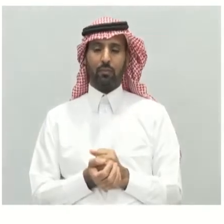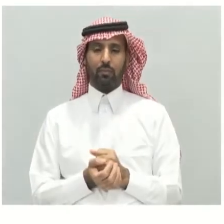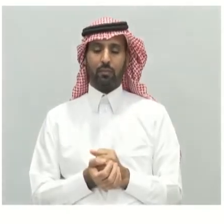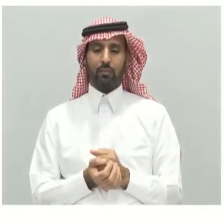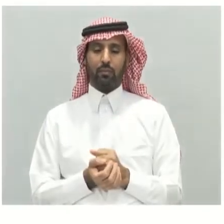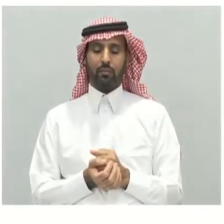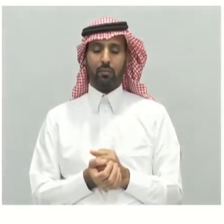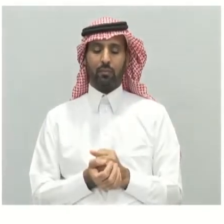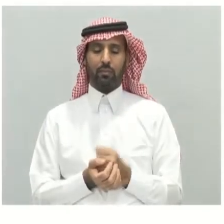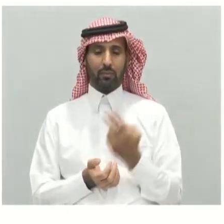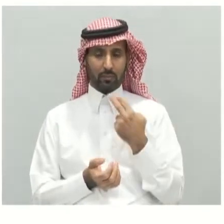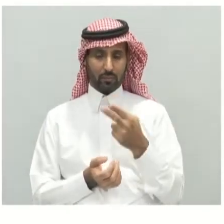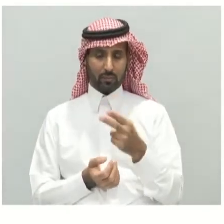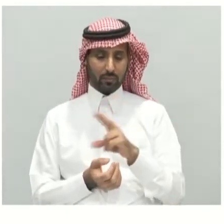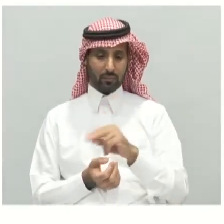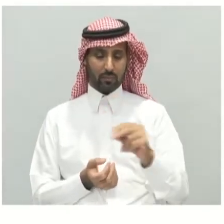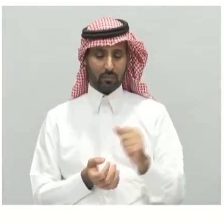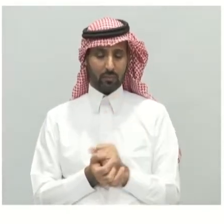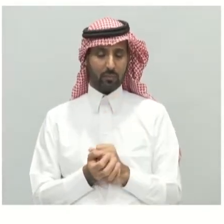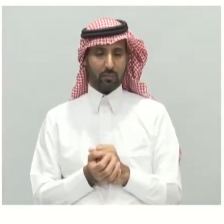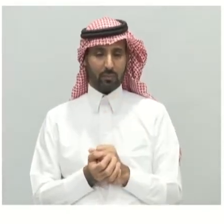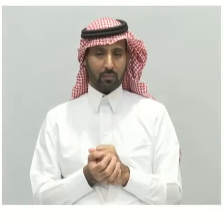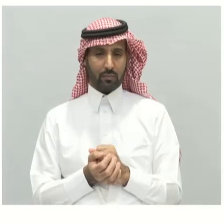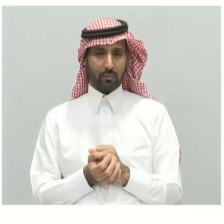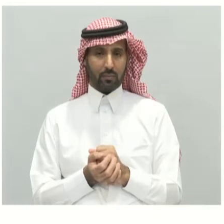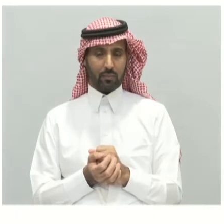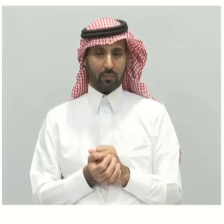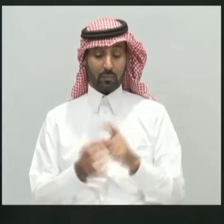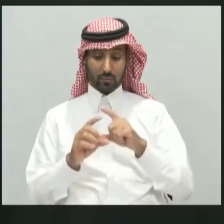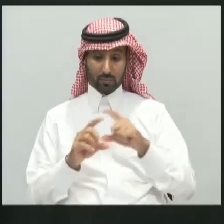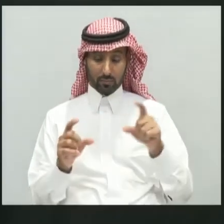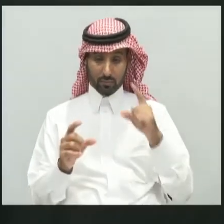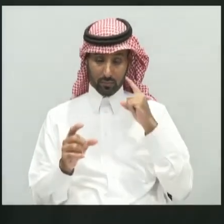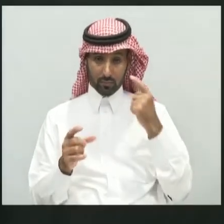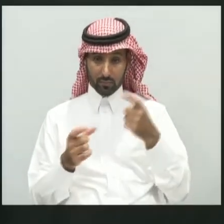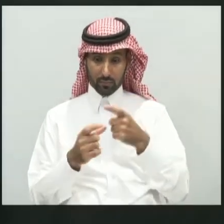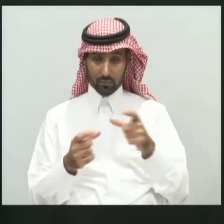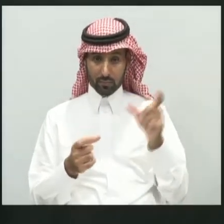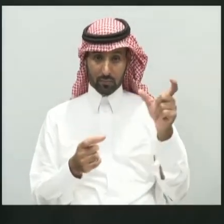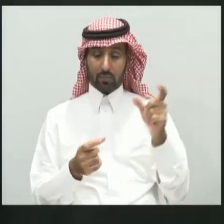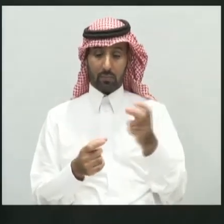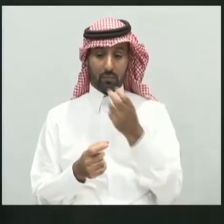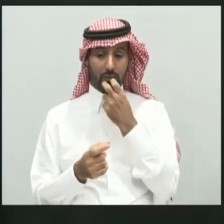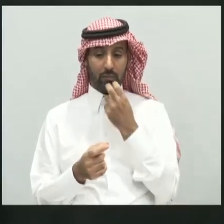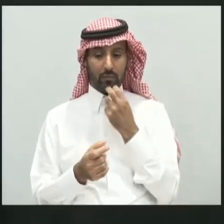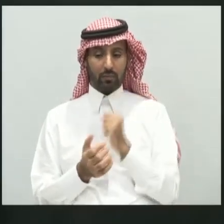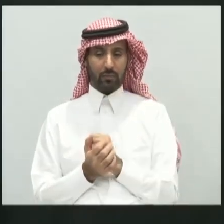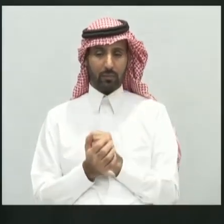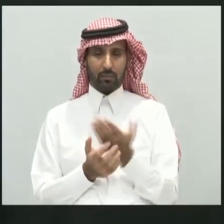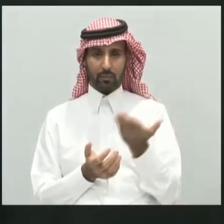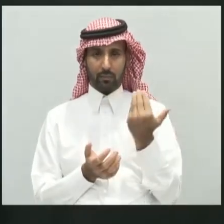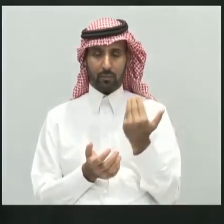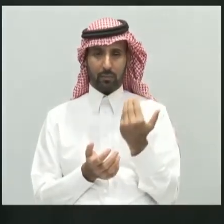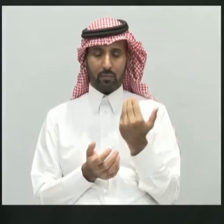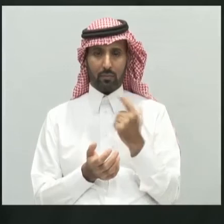Now, I want you to make sentences about yourself. I want you to use the grammar we have taken and tell